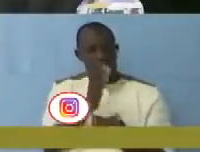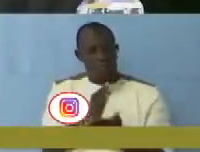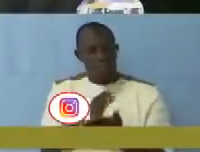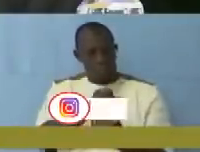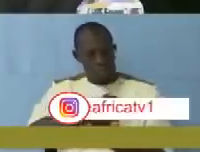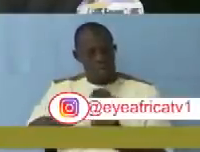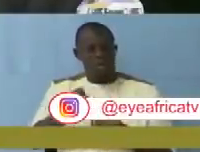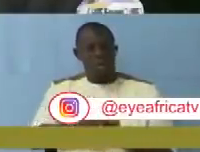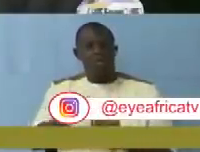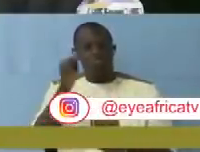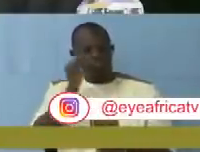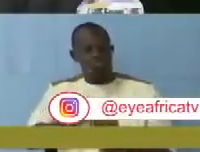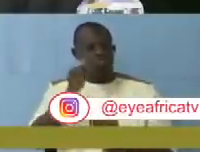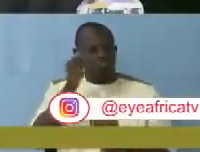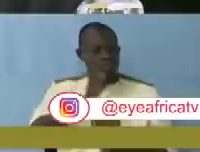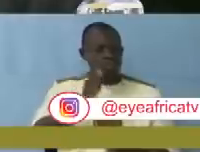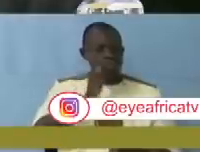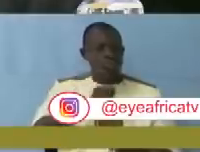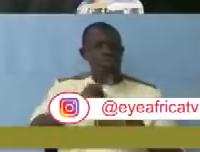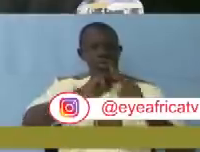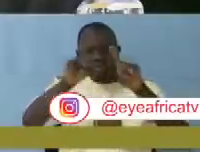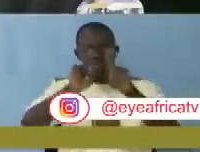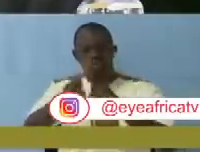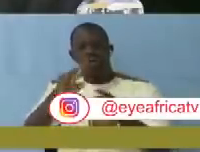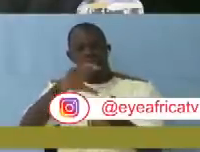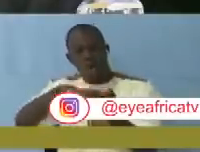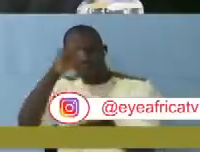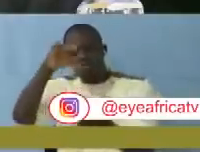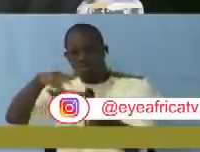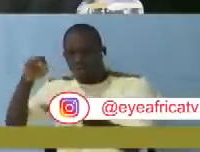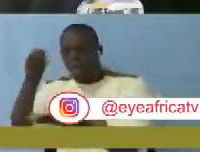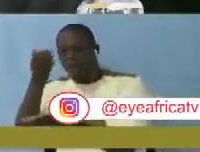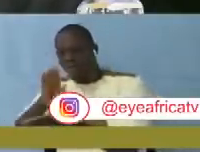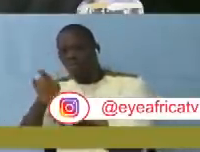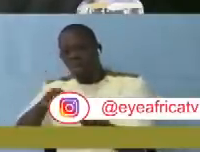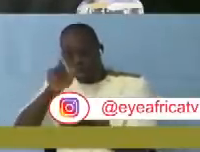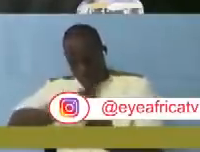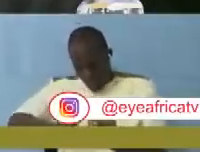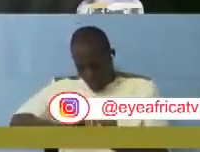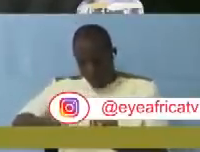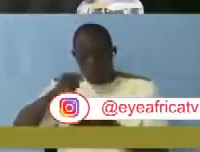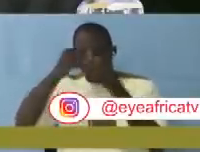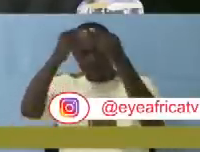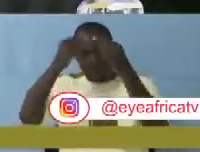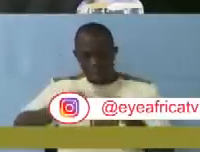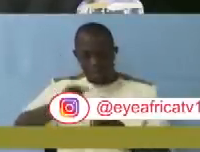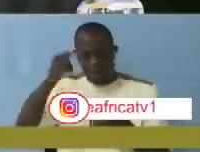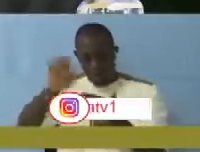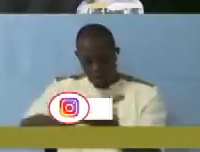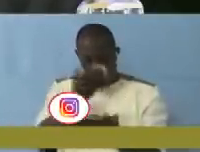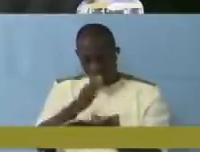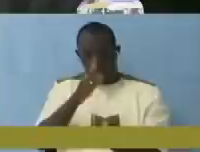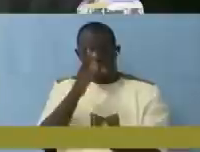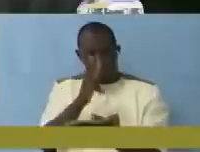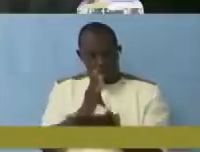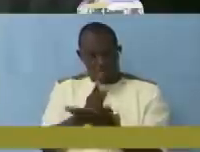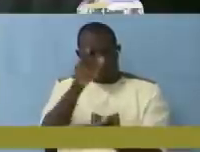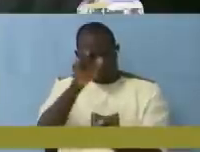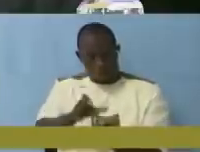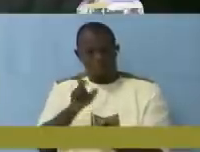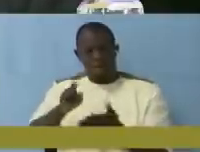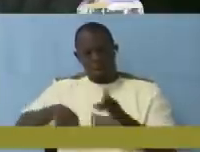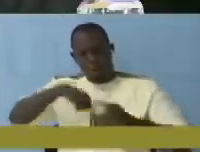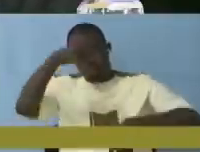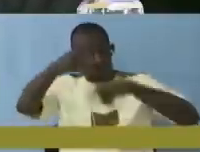is placing those references on record will continue as well. Amunta